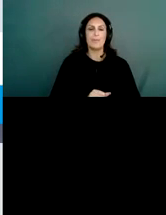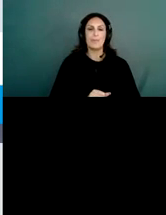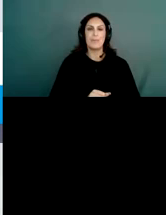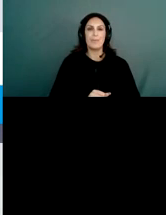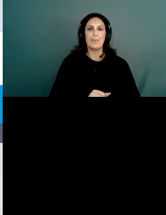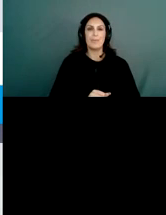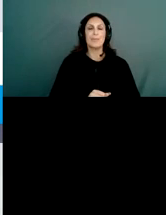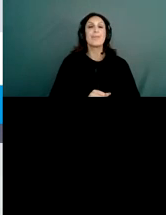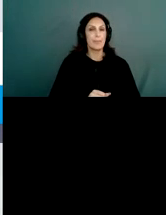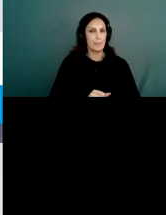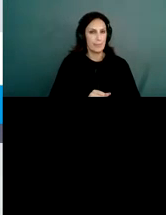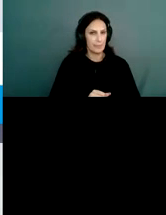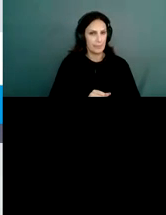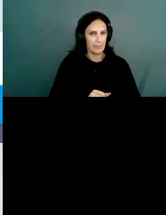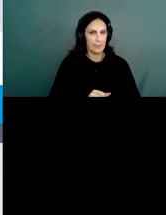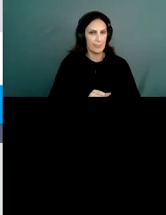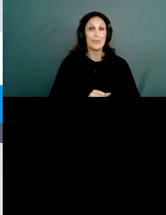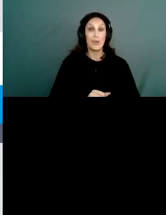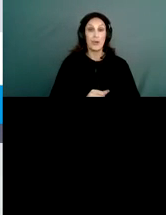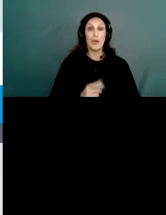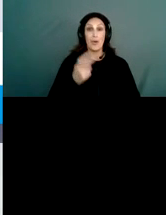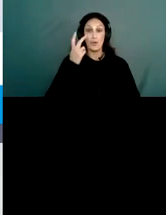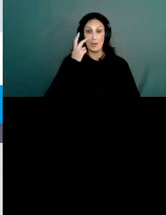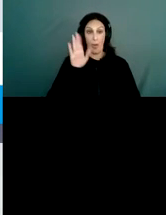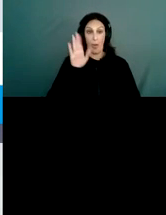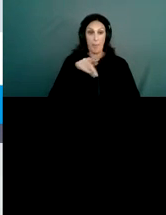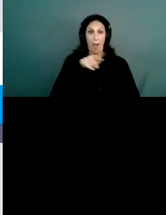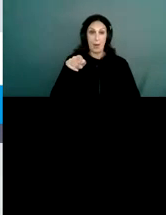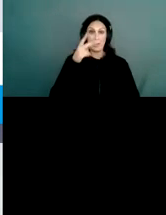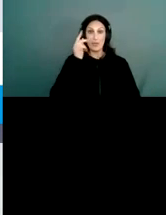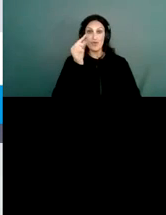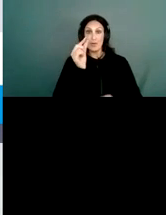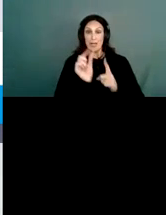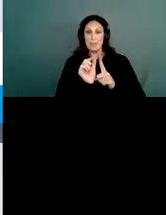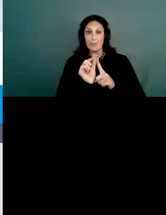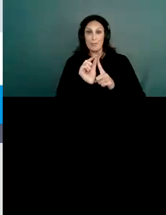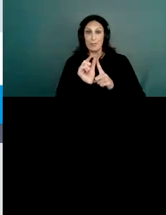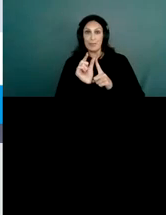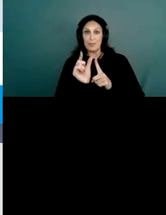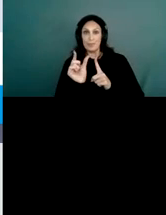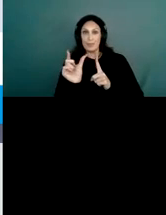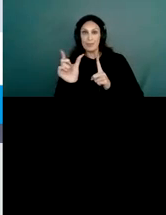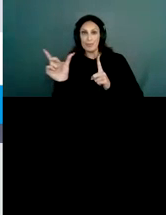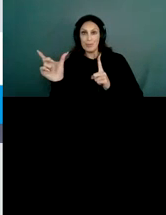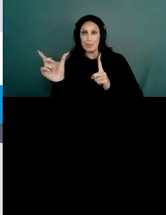So again, notice Another. the progress bar on the bottom as I start to get ones wrong. Another.